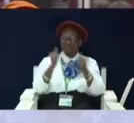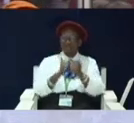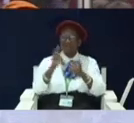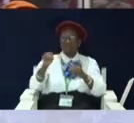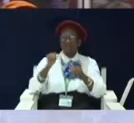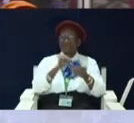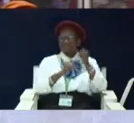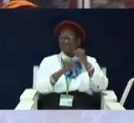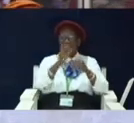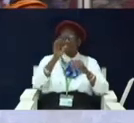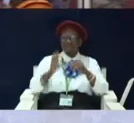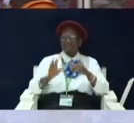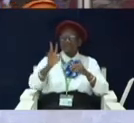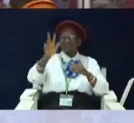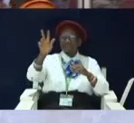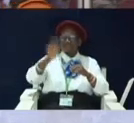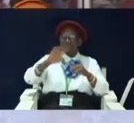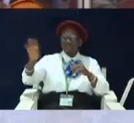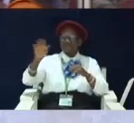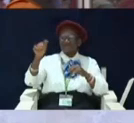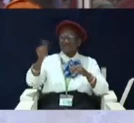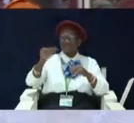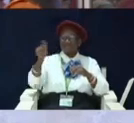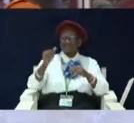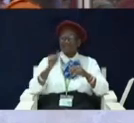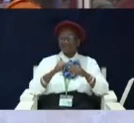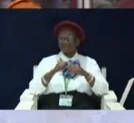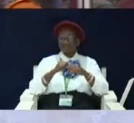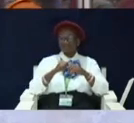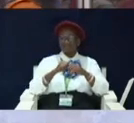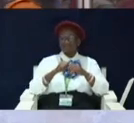10. Woe to the